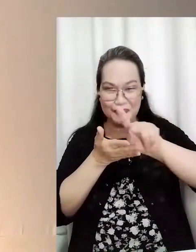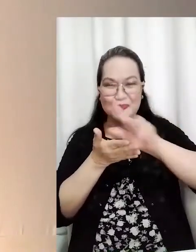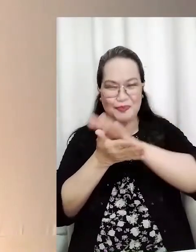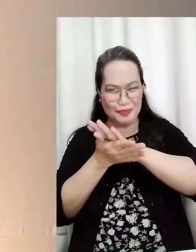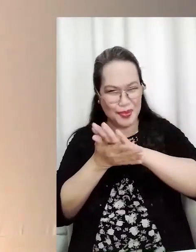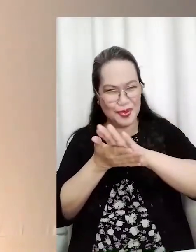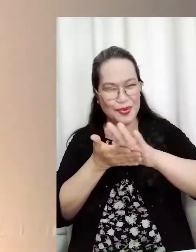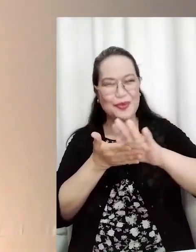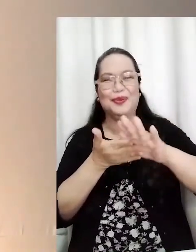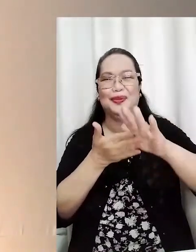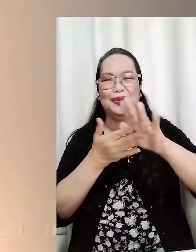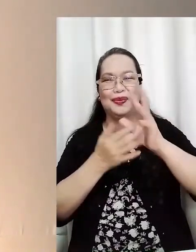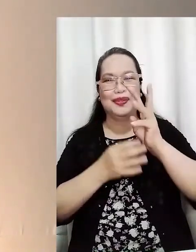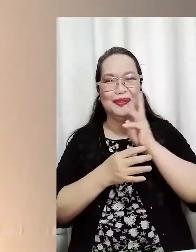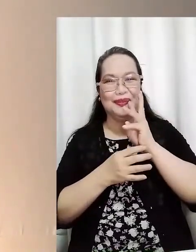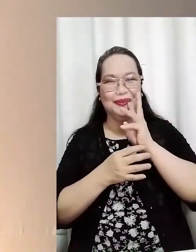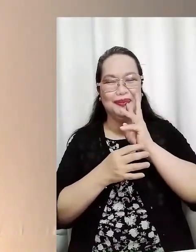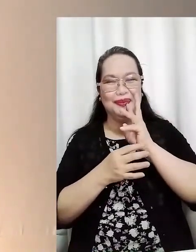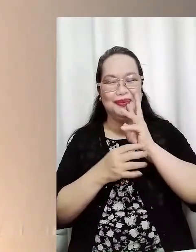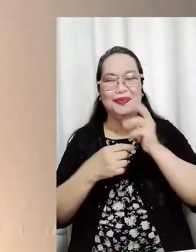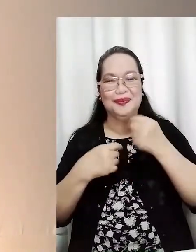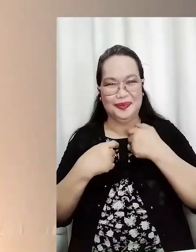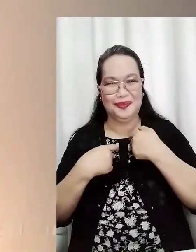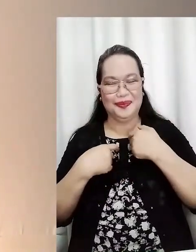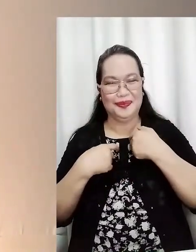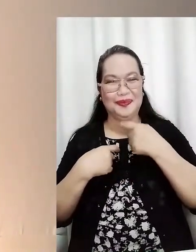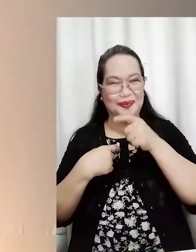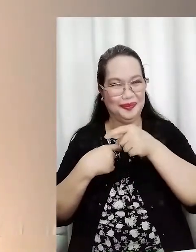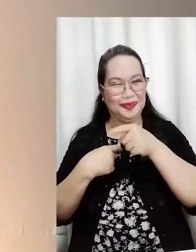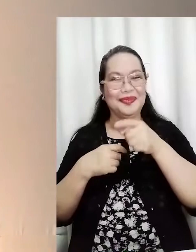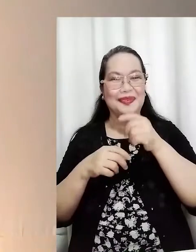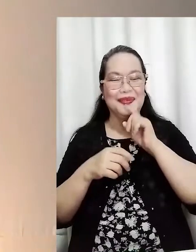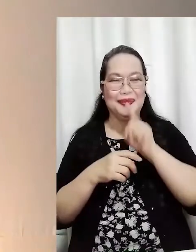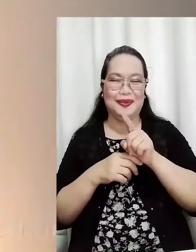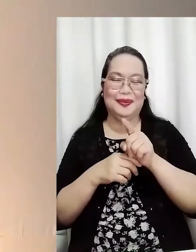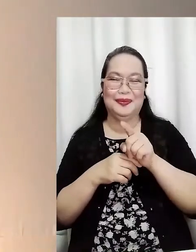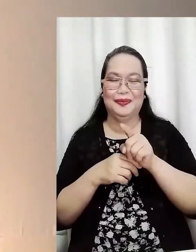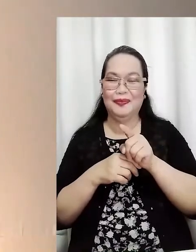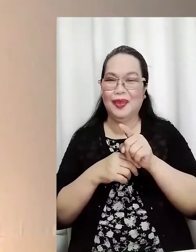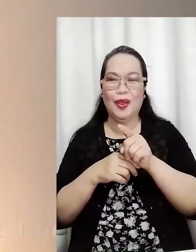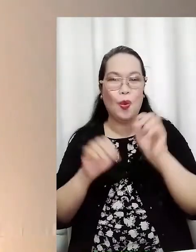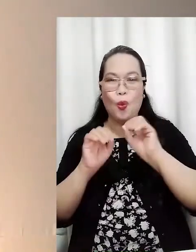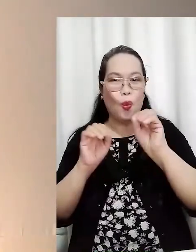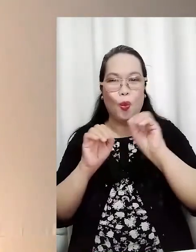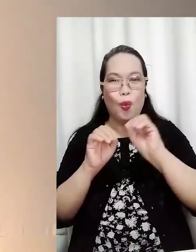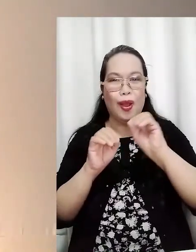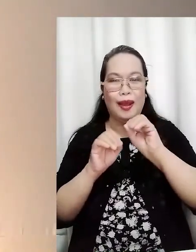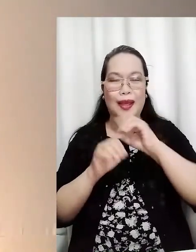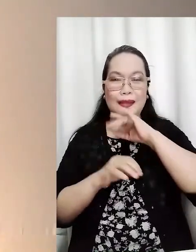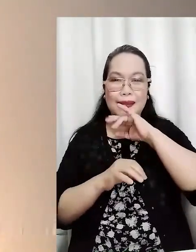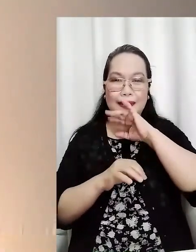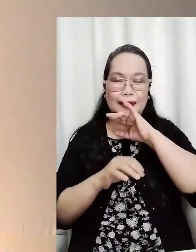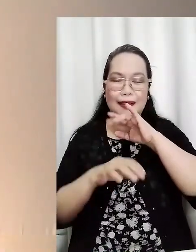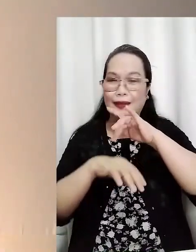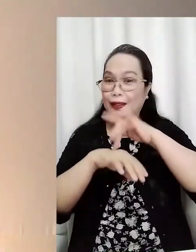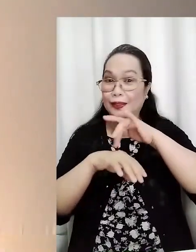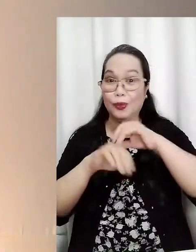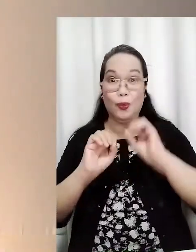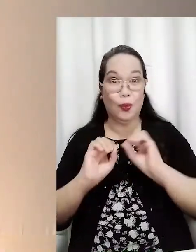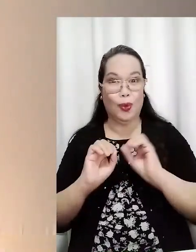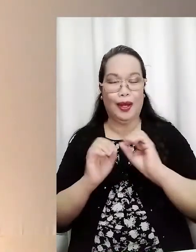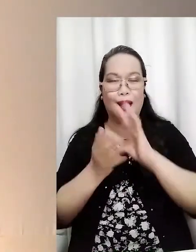water. Filtered siya ayon dito sa brand niya. It is free from impurities.